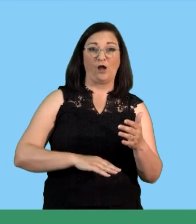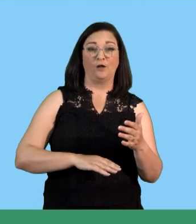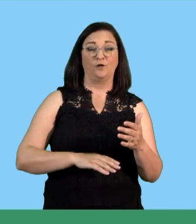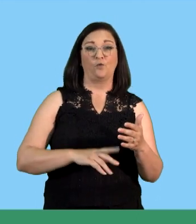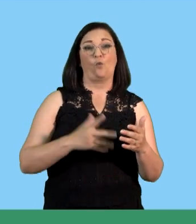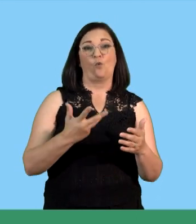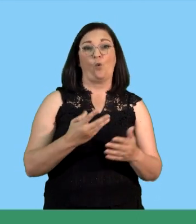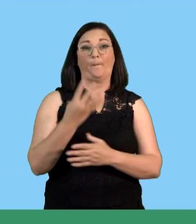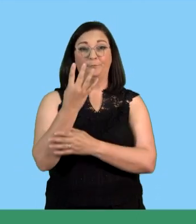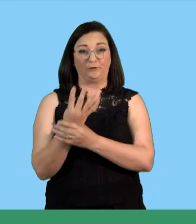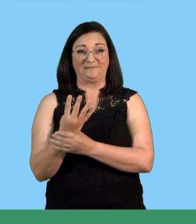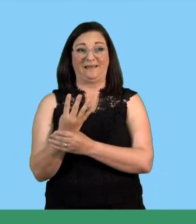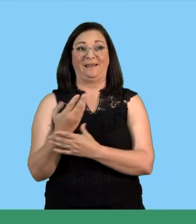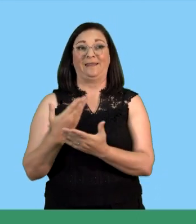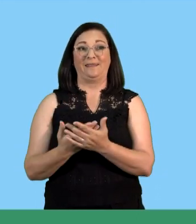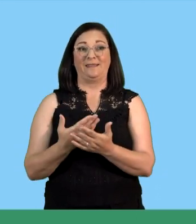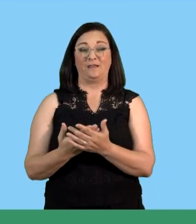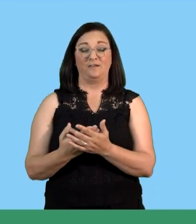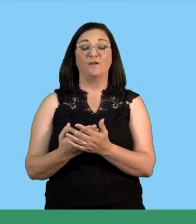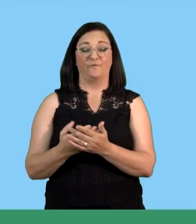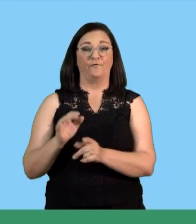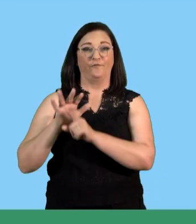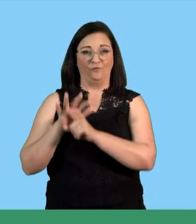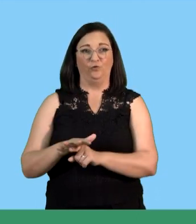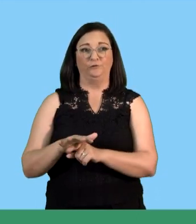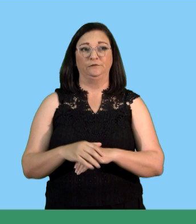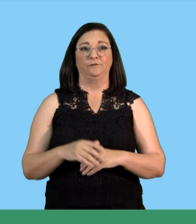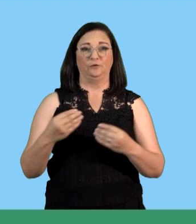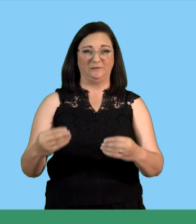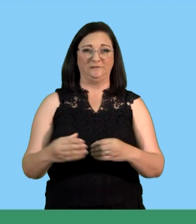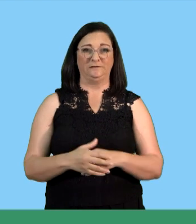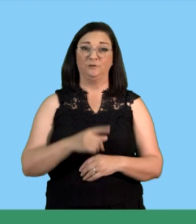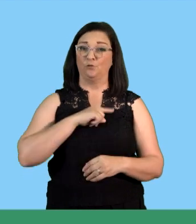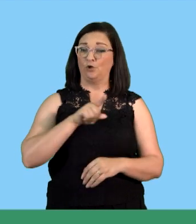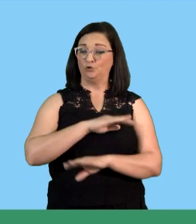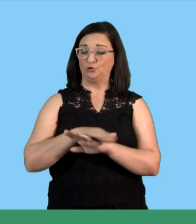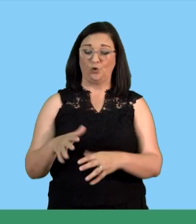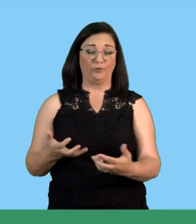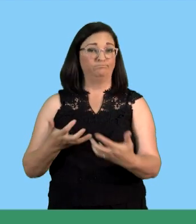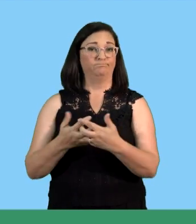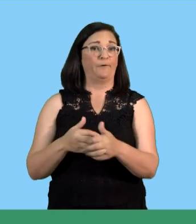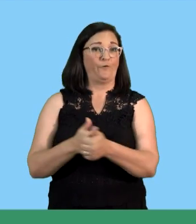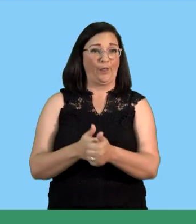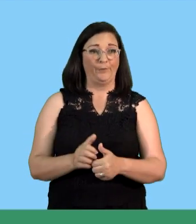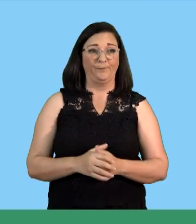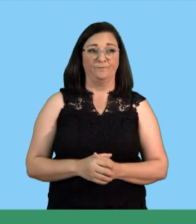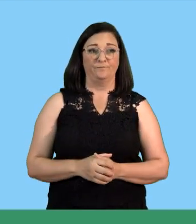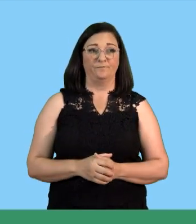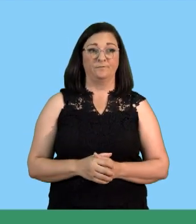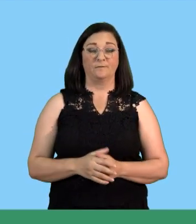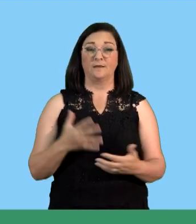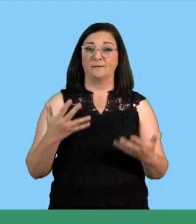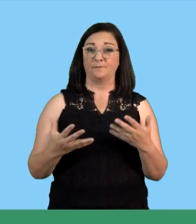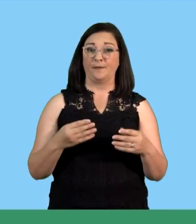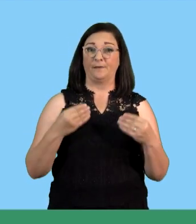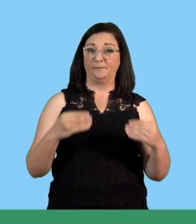or a term of direct imprisonment may be imposed on us as a business because we're not compliant. Businesses